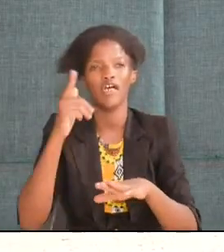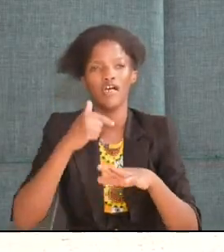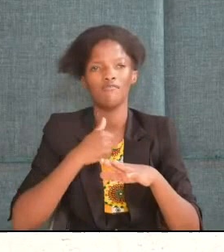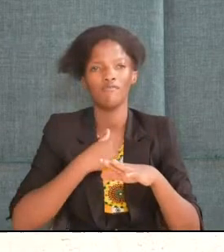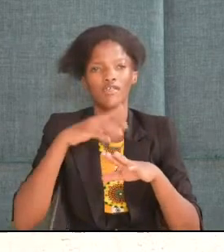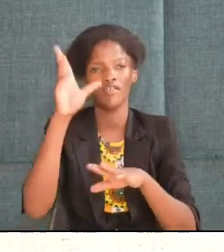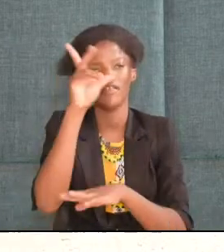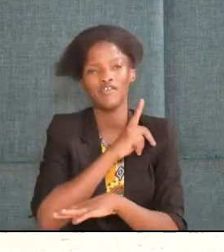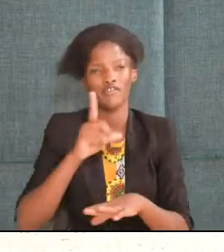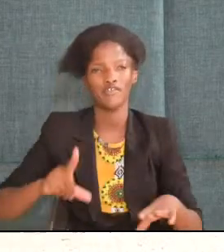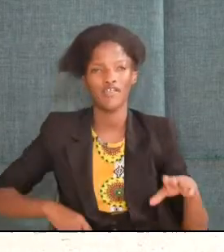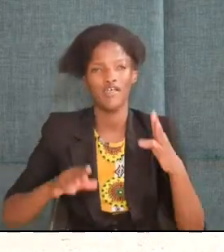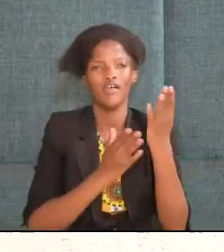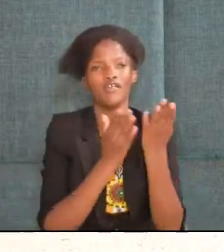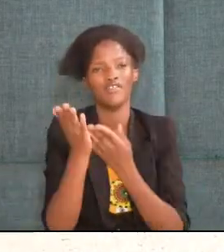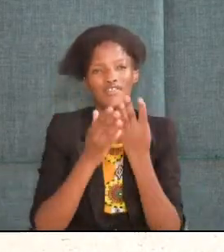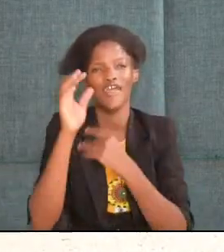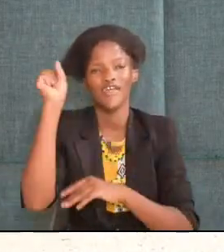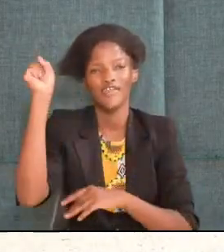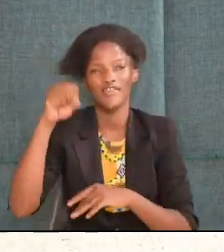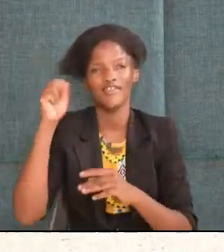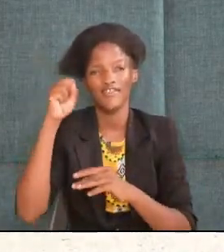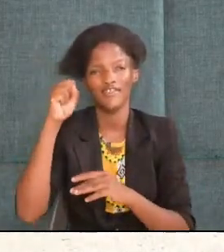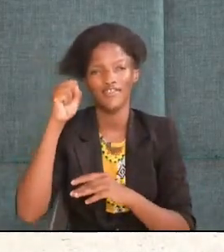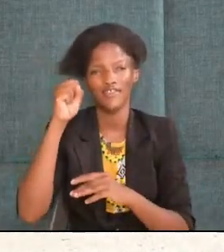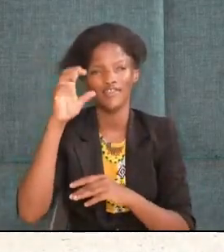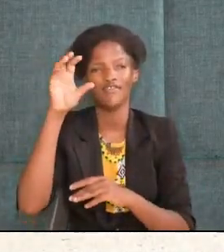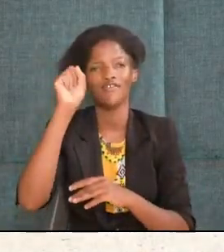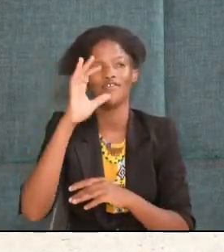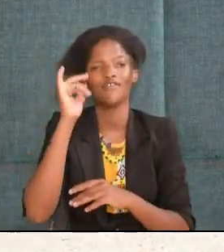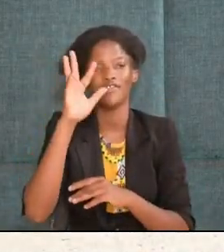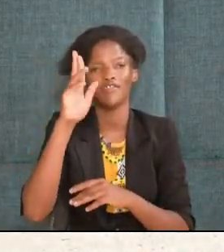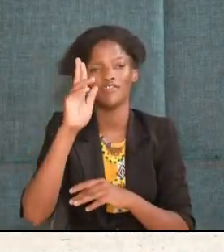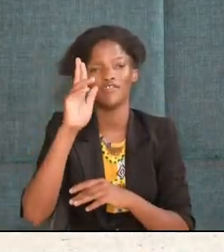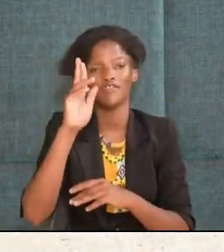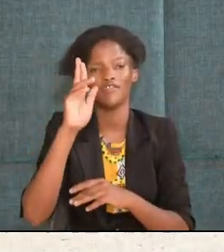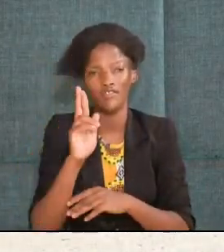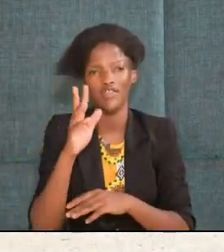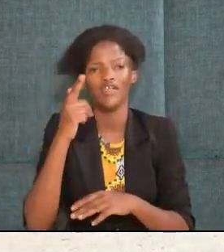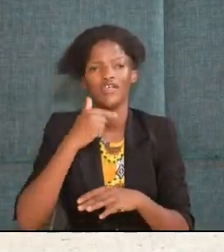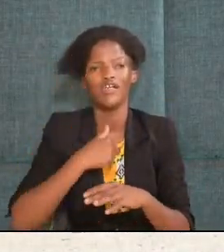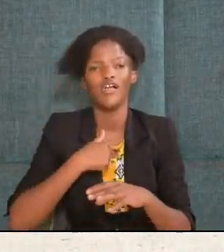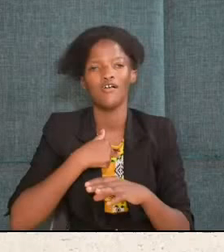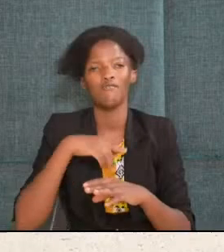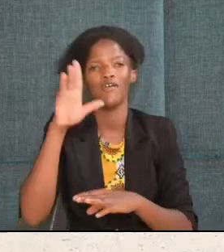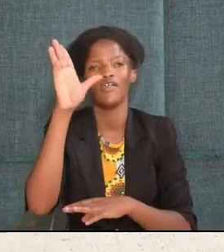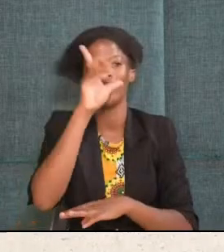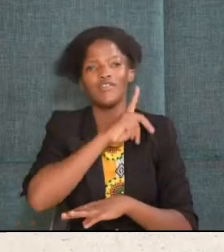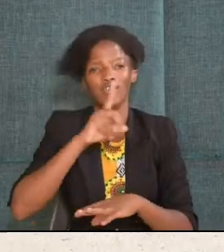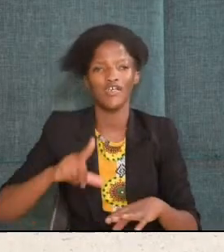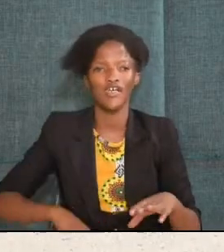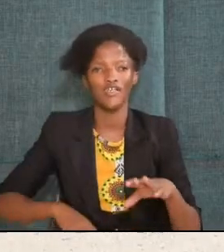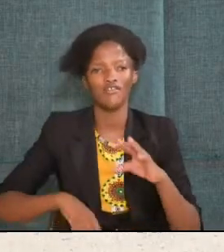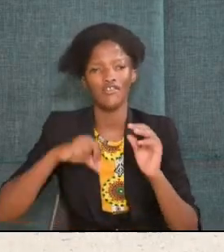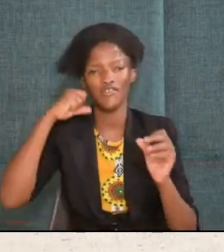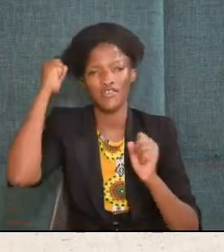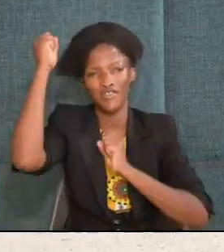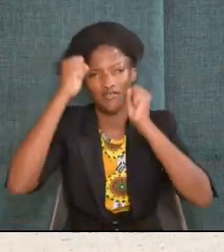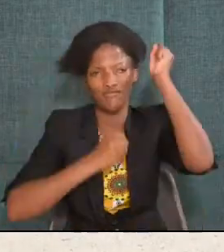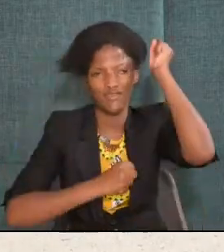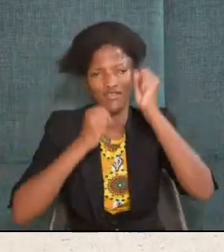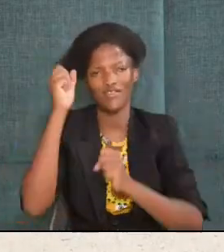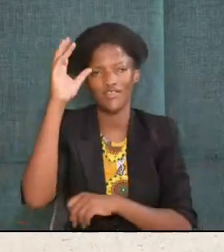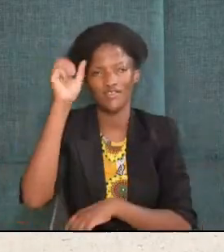Lord's army. Yes, sir. I'm in the Lord's army. Yes, sir. I